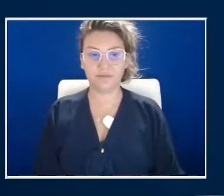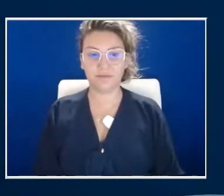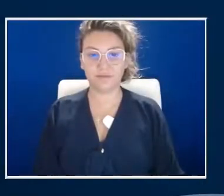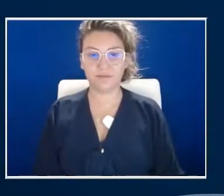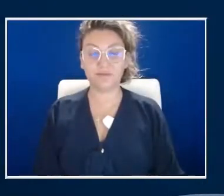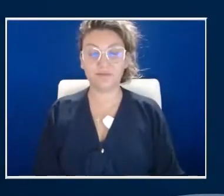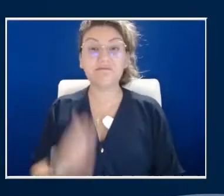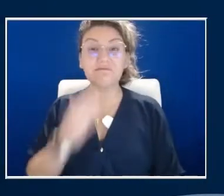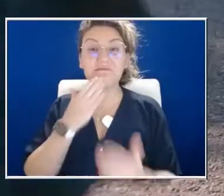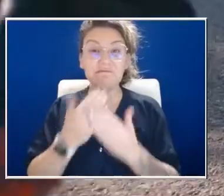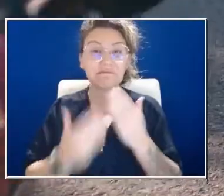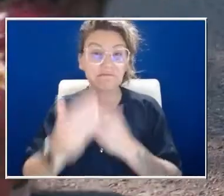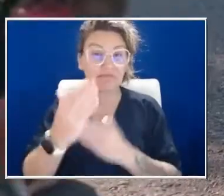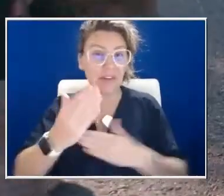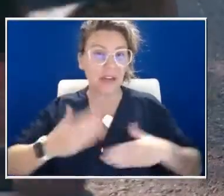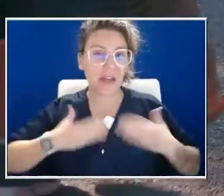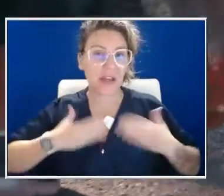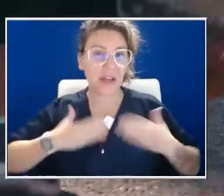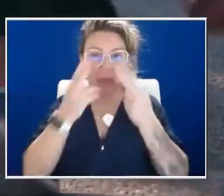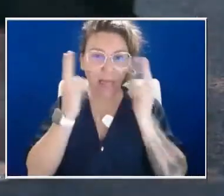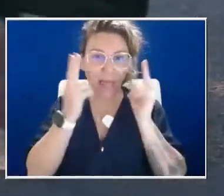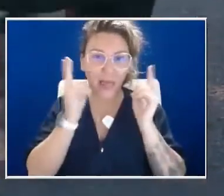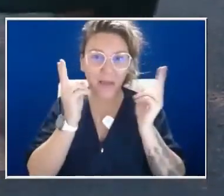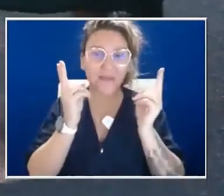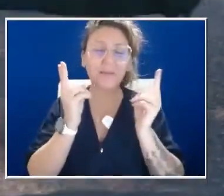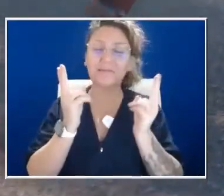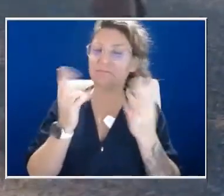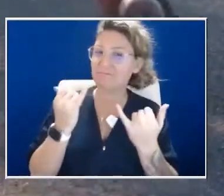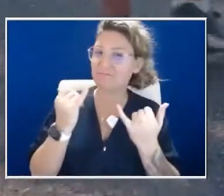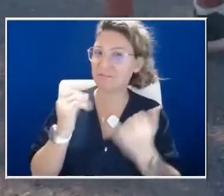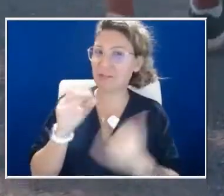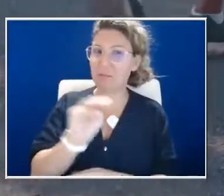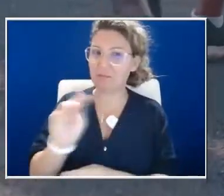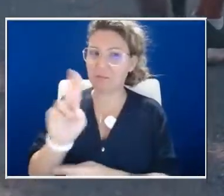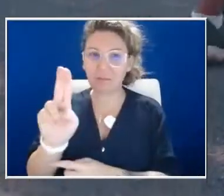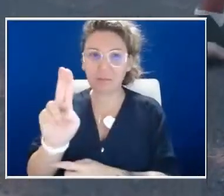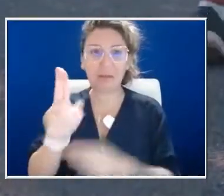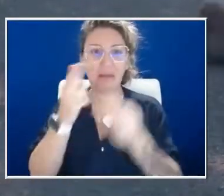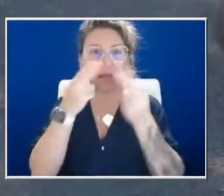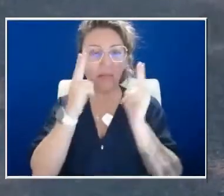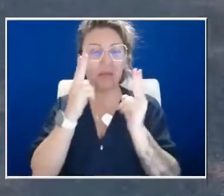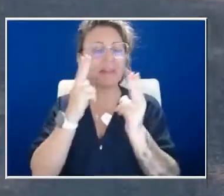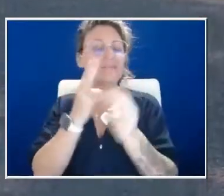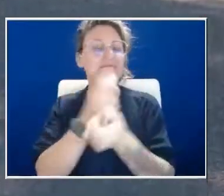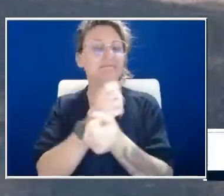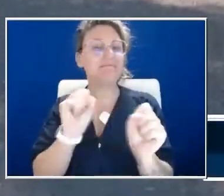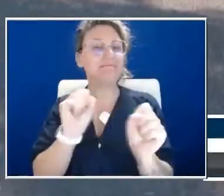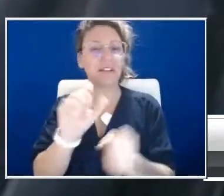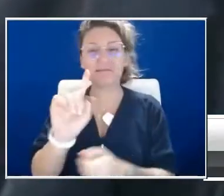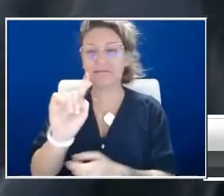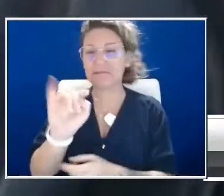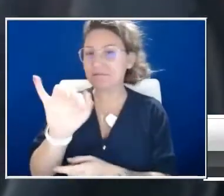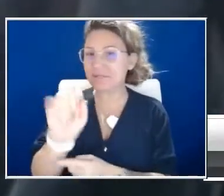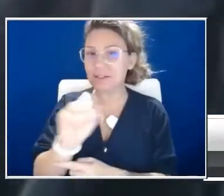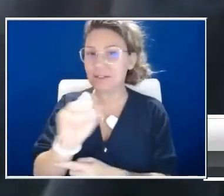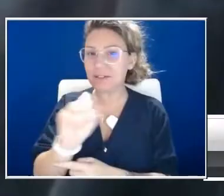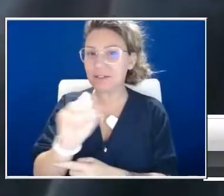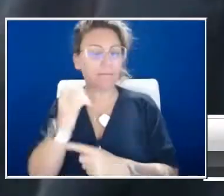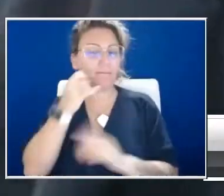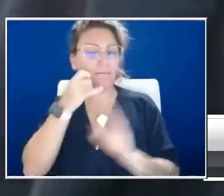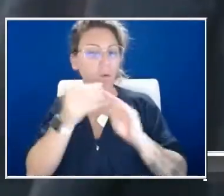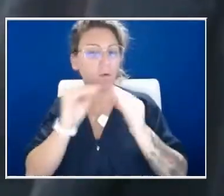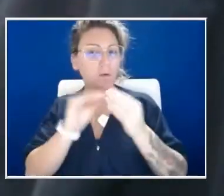Good morning and happy Halloween. Coming up today on the Morning Medical Update, Halloween safety tips, plus the number all parents should have saved in